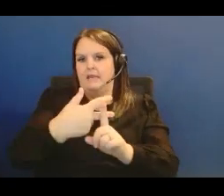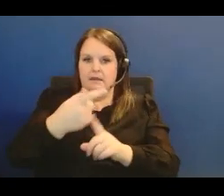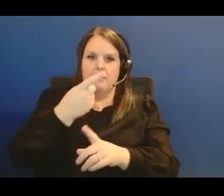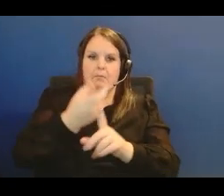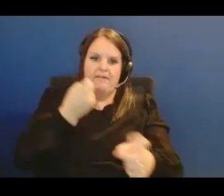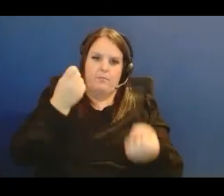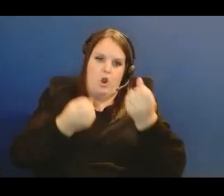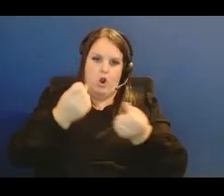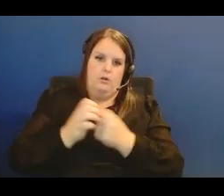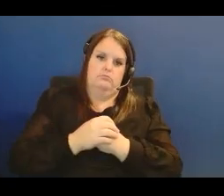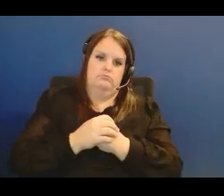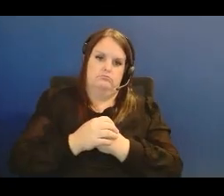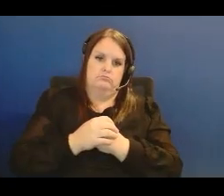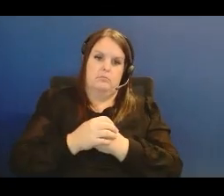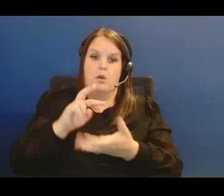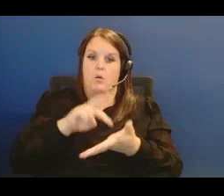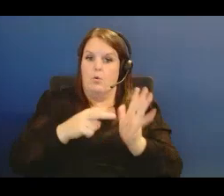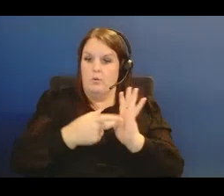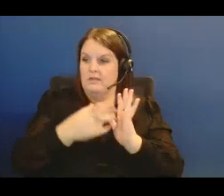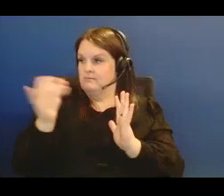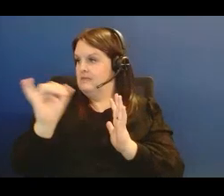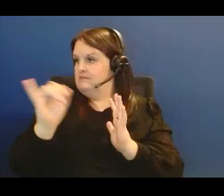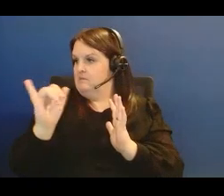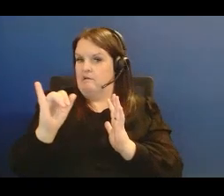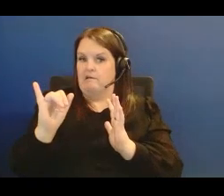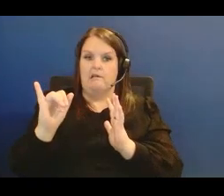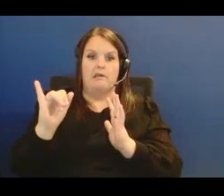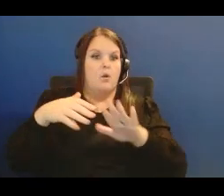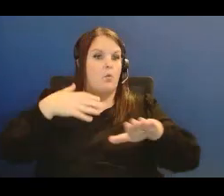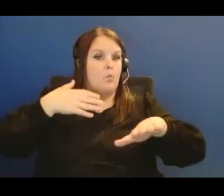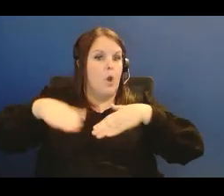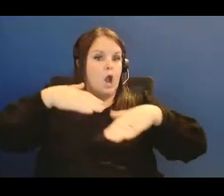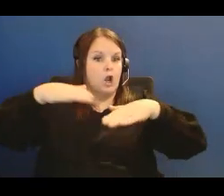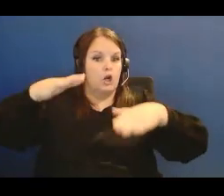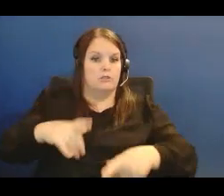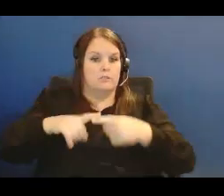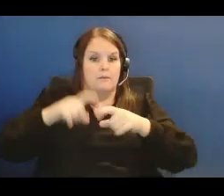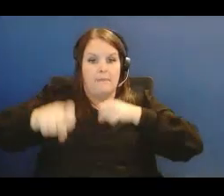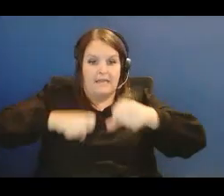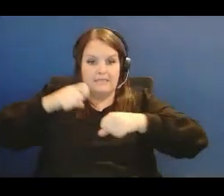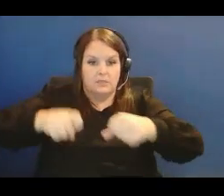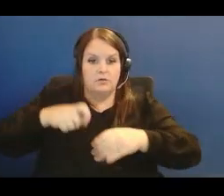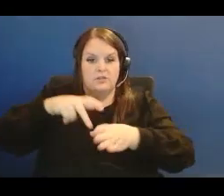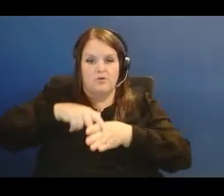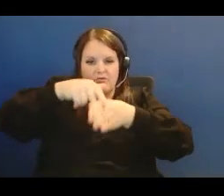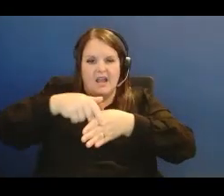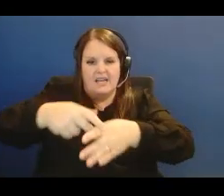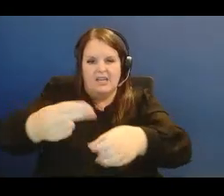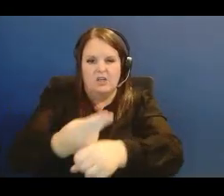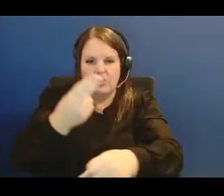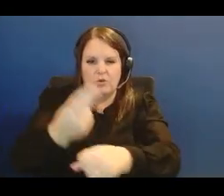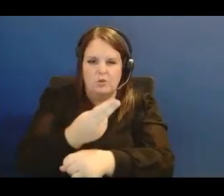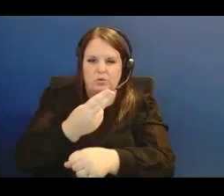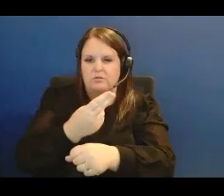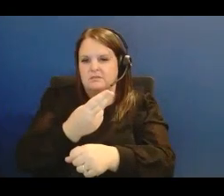which then includes examples of pedestrians, bicyclists, or riders using a personal